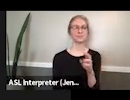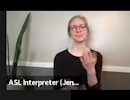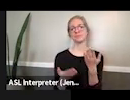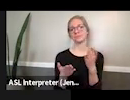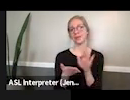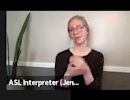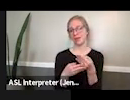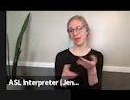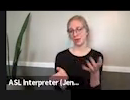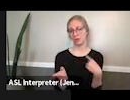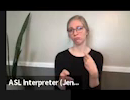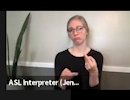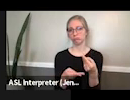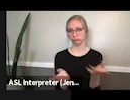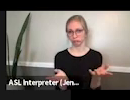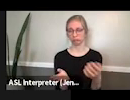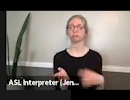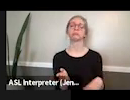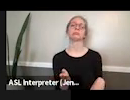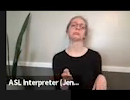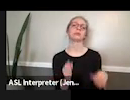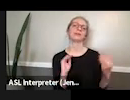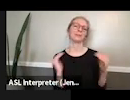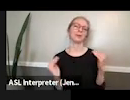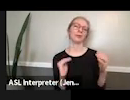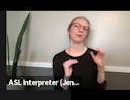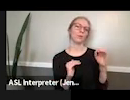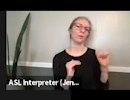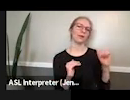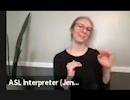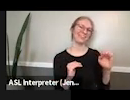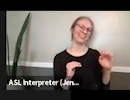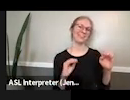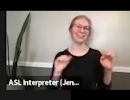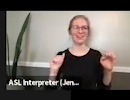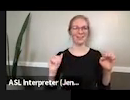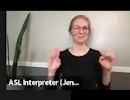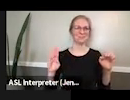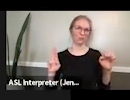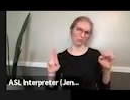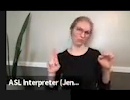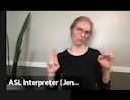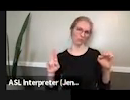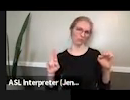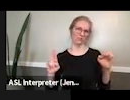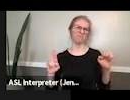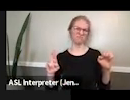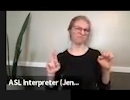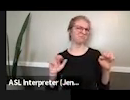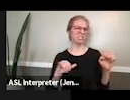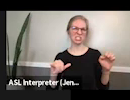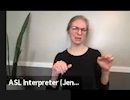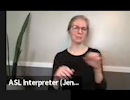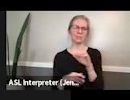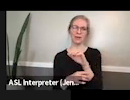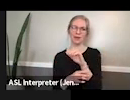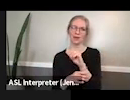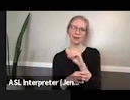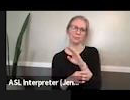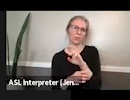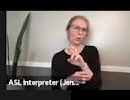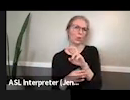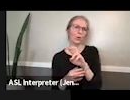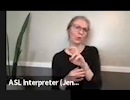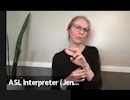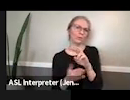you, it compares the OAE and the ABR. That's this test, all right? ABR just